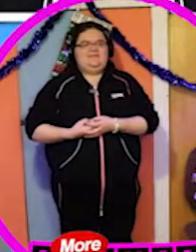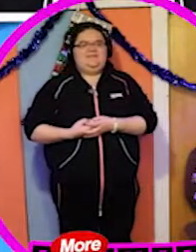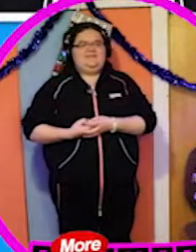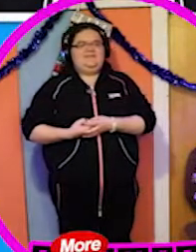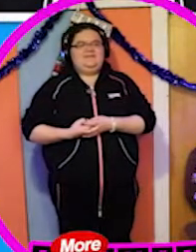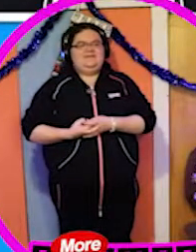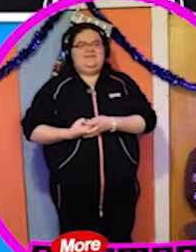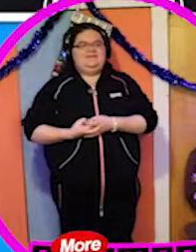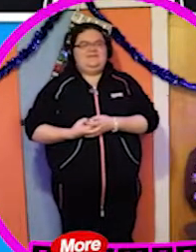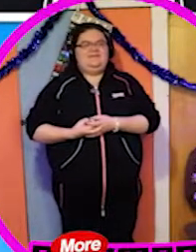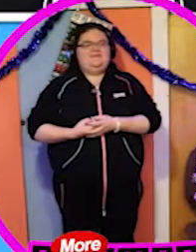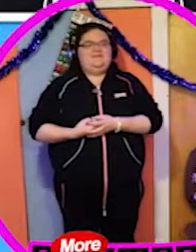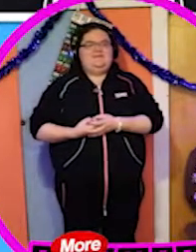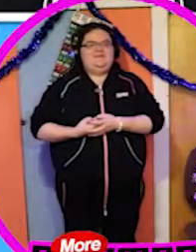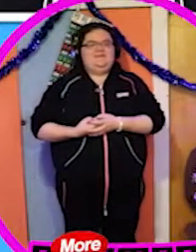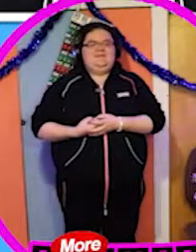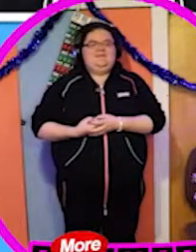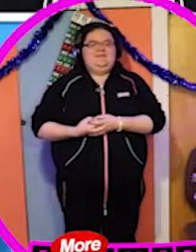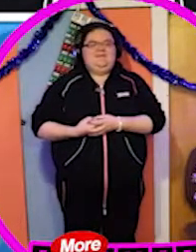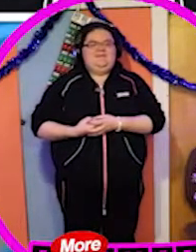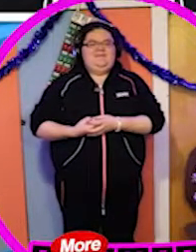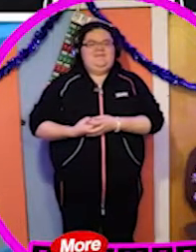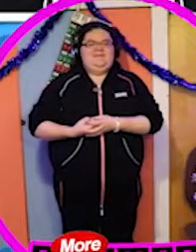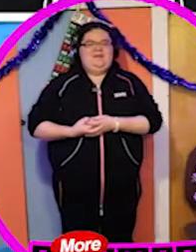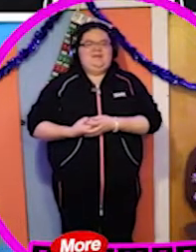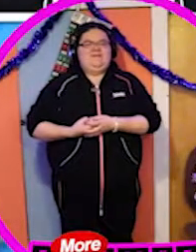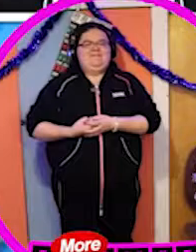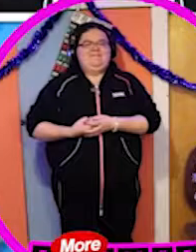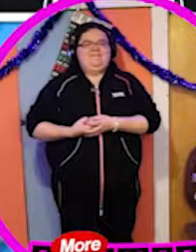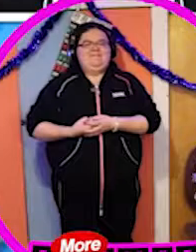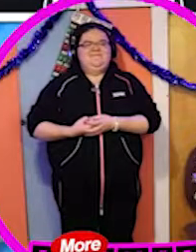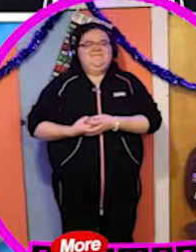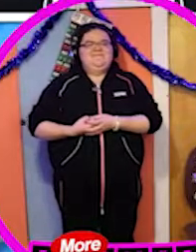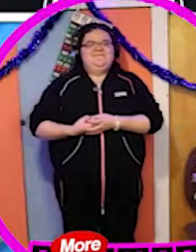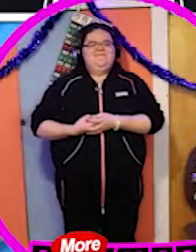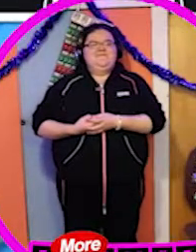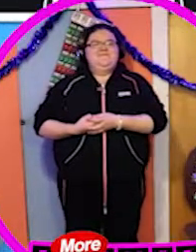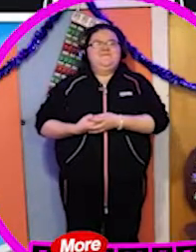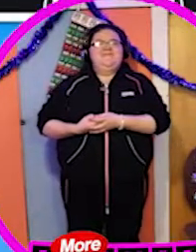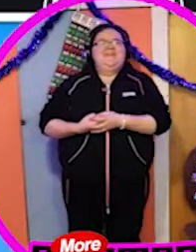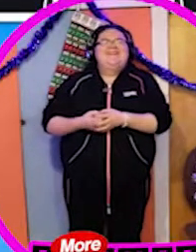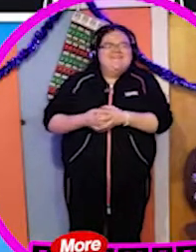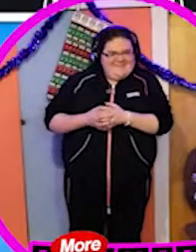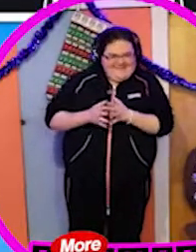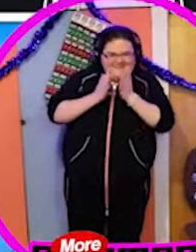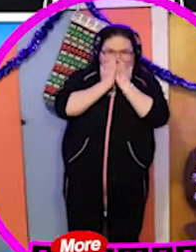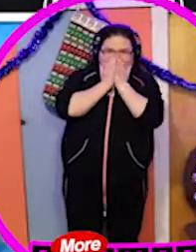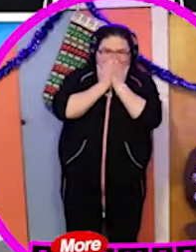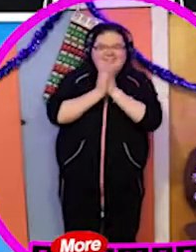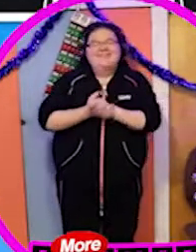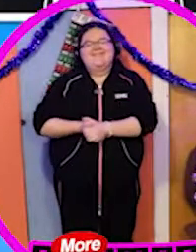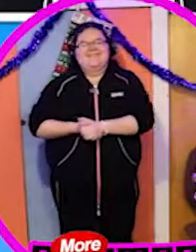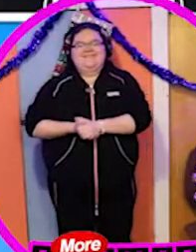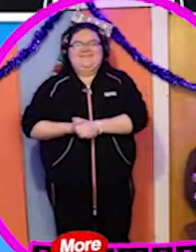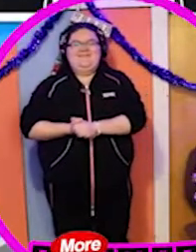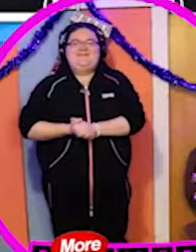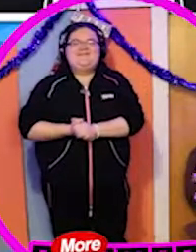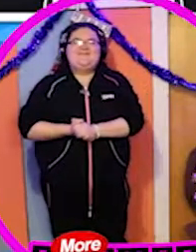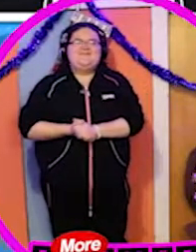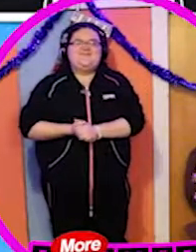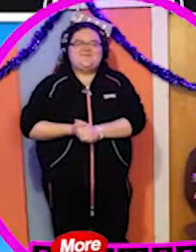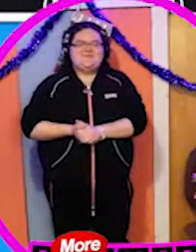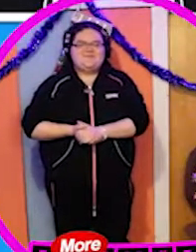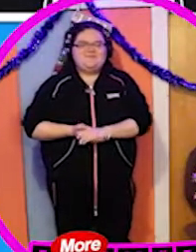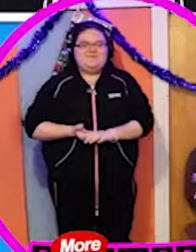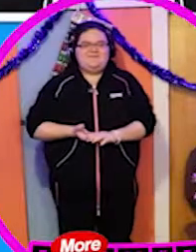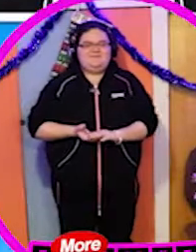Oh. Oh no. One man down. Oh no. I'll tell you if someone's coming up the ladder. Wait, someone fell out of the map. Oh no. Oh